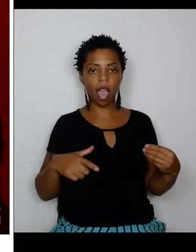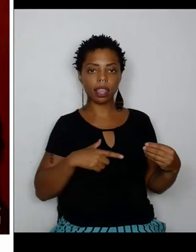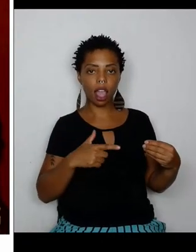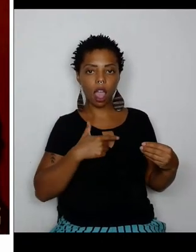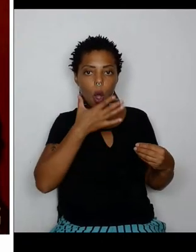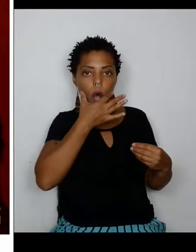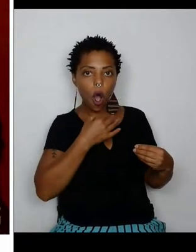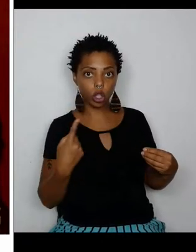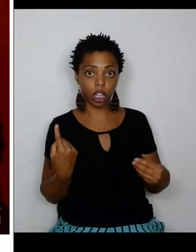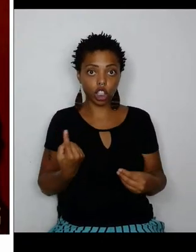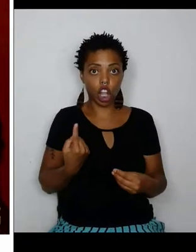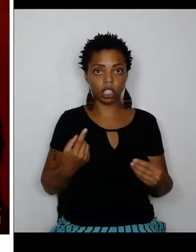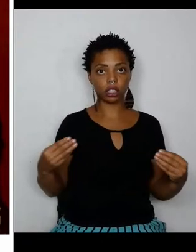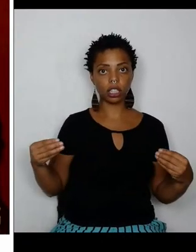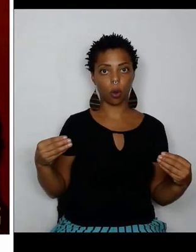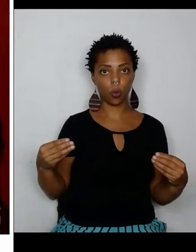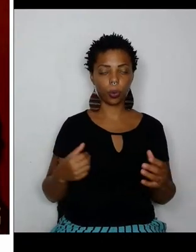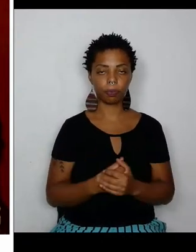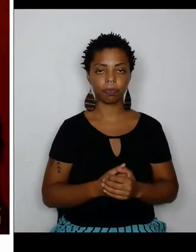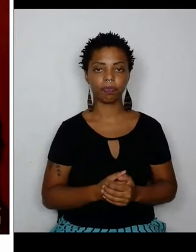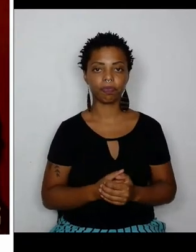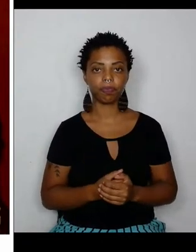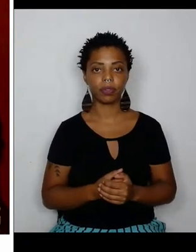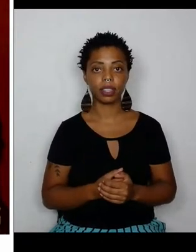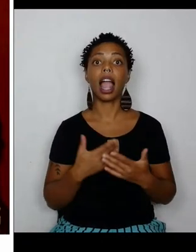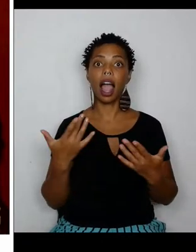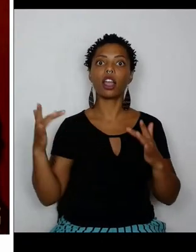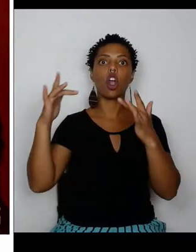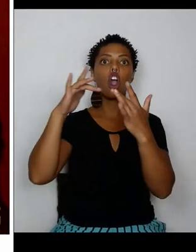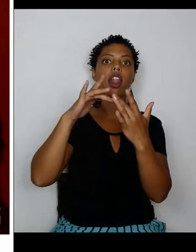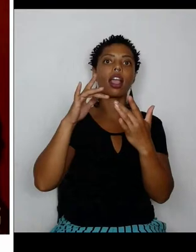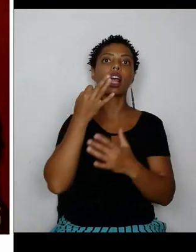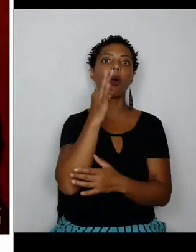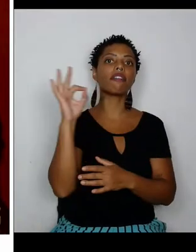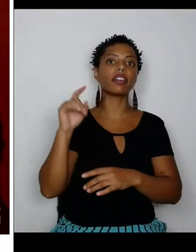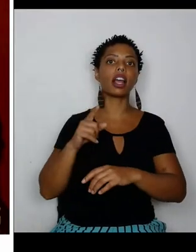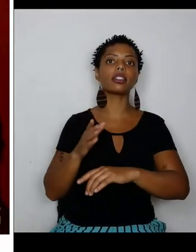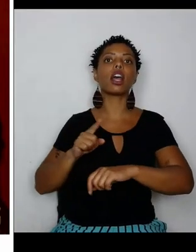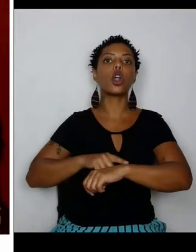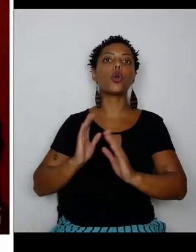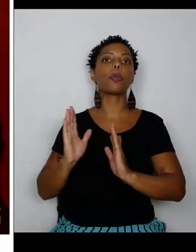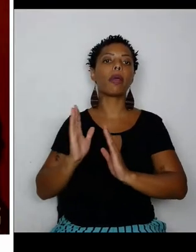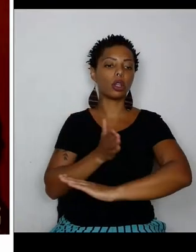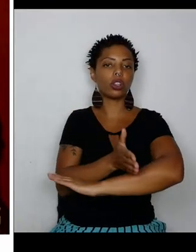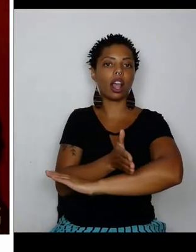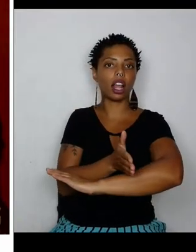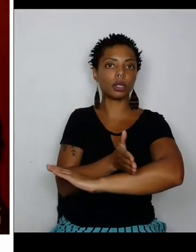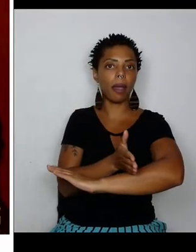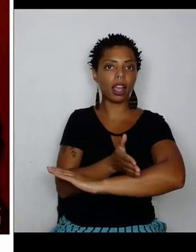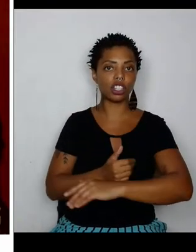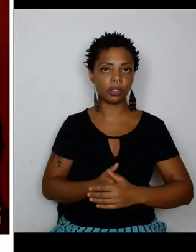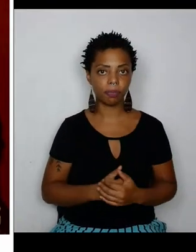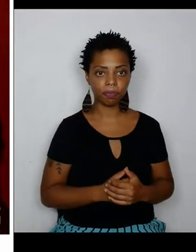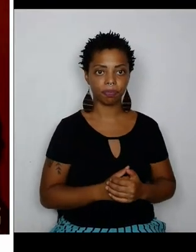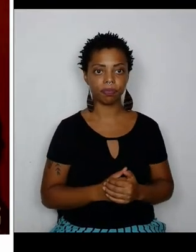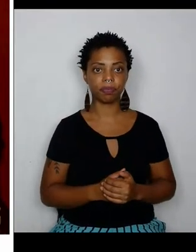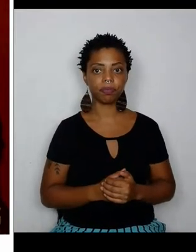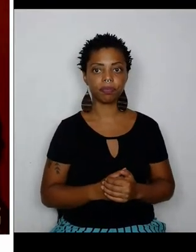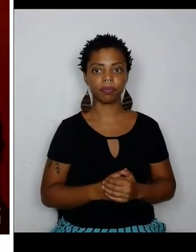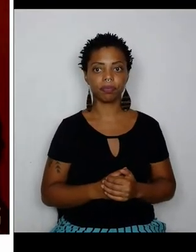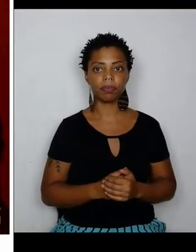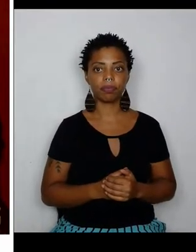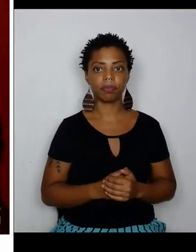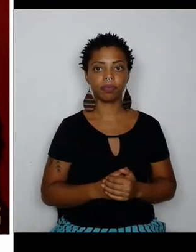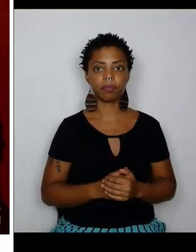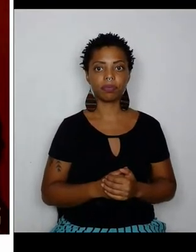are popular were popular in france from the middle ages the first aikido puertos results from a physical imprint of the divine